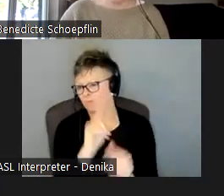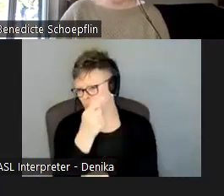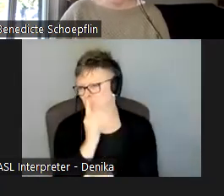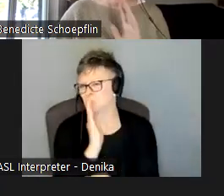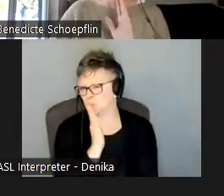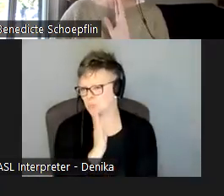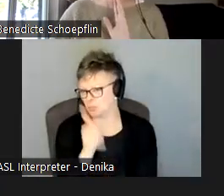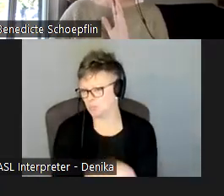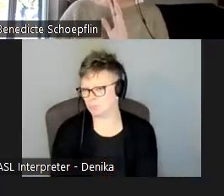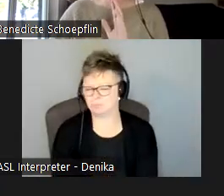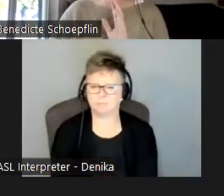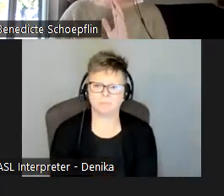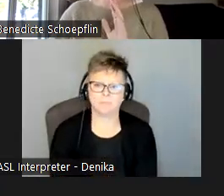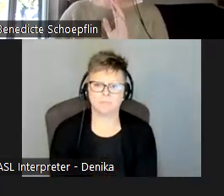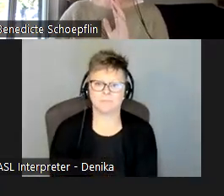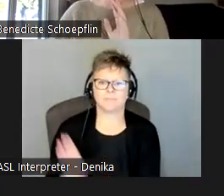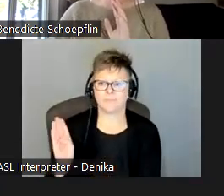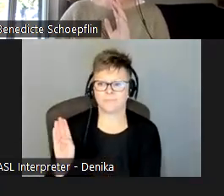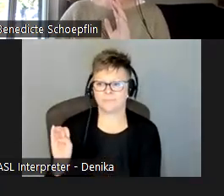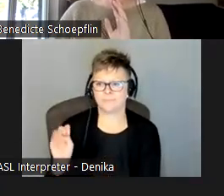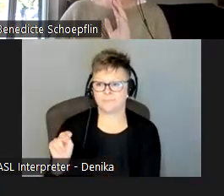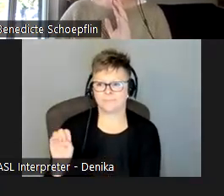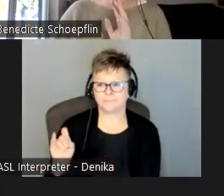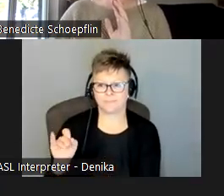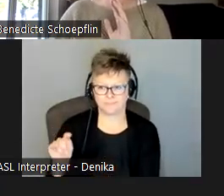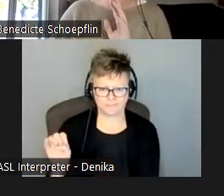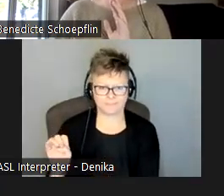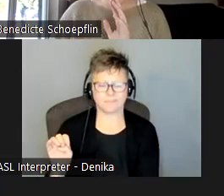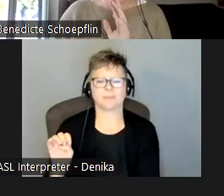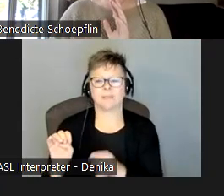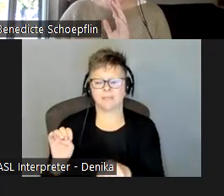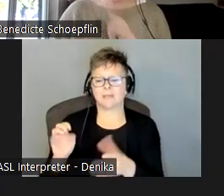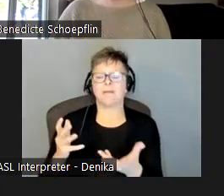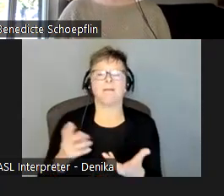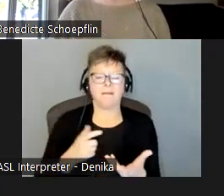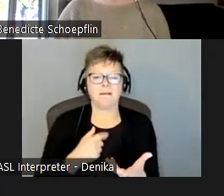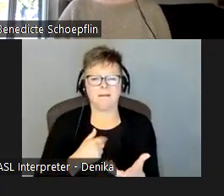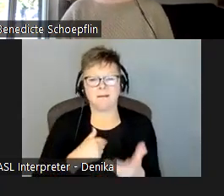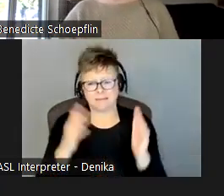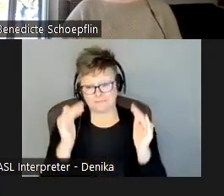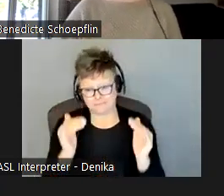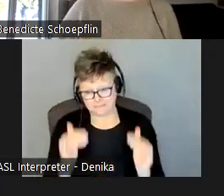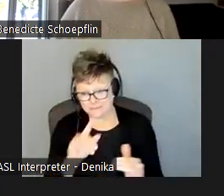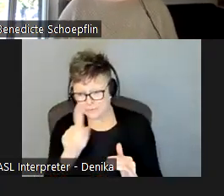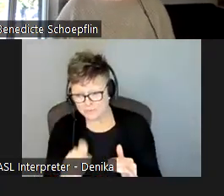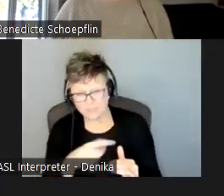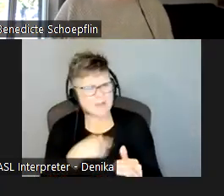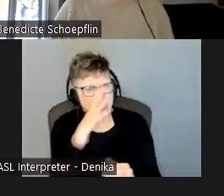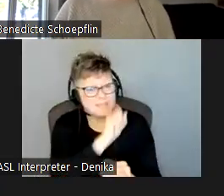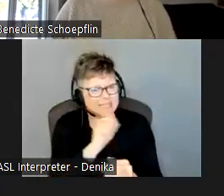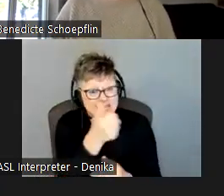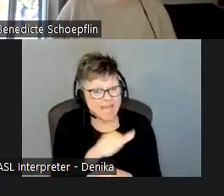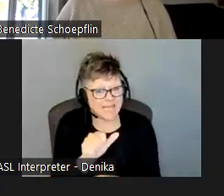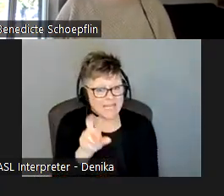that tip. I'm sorry, I'm just working my way through the questions. Rayanne, did you spot anything else that I missed? There